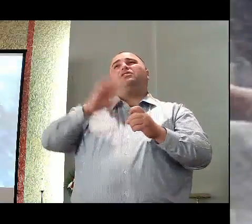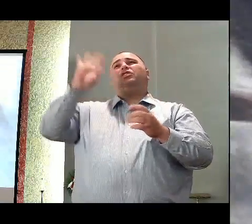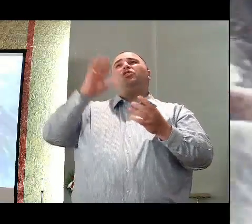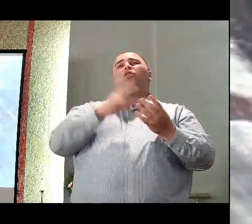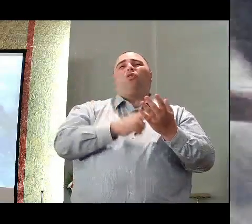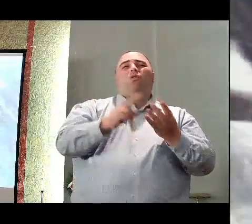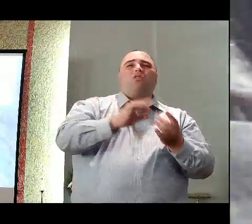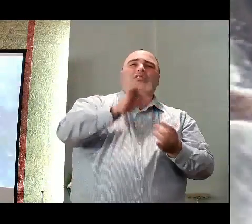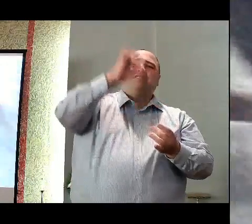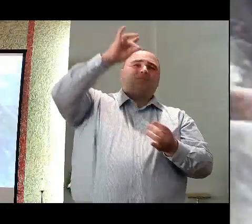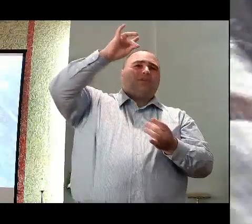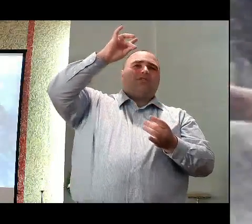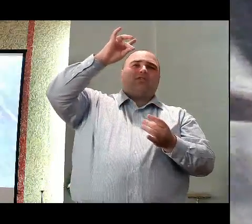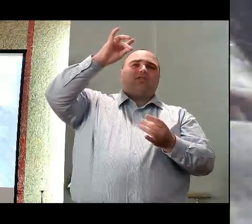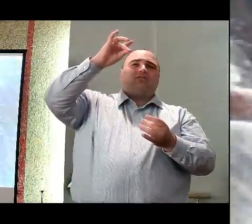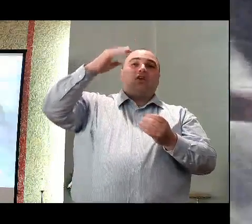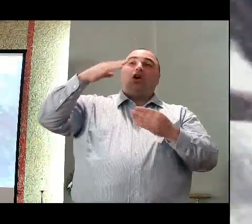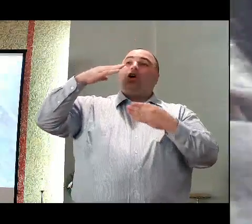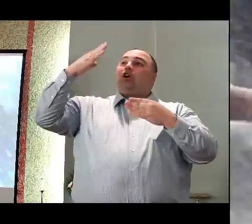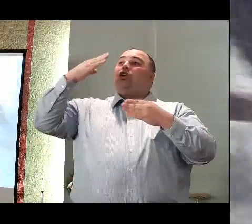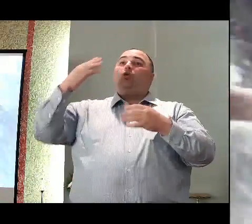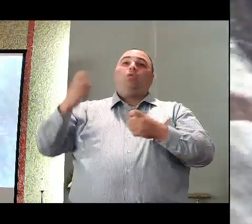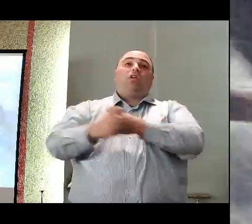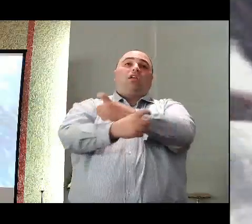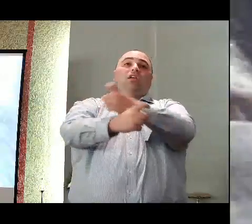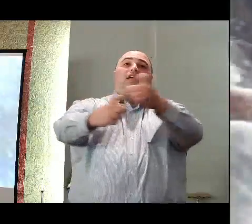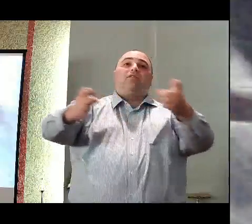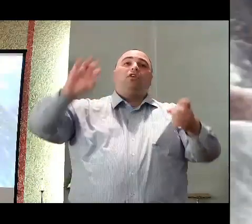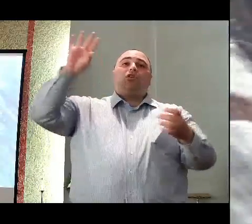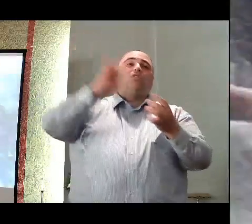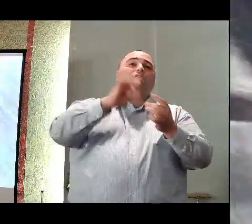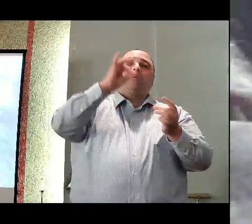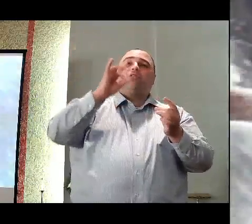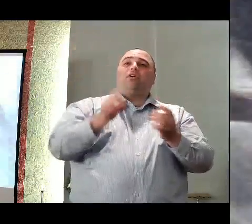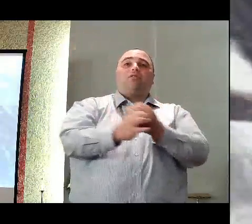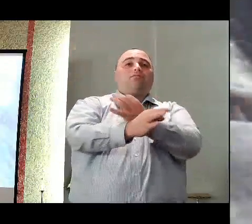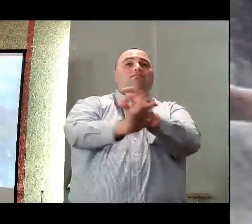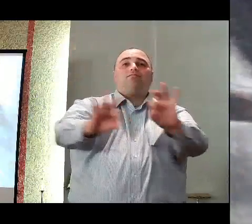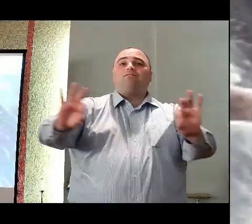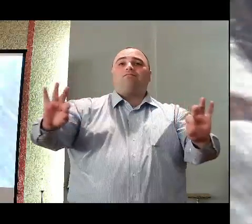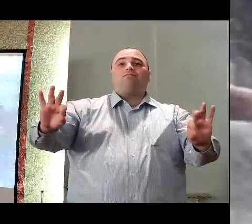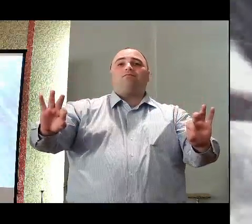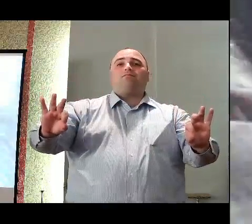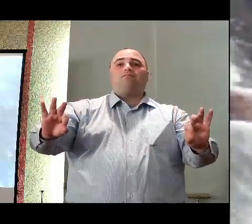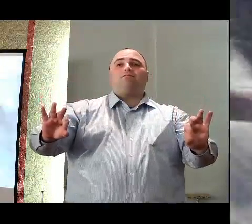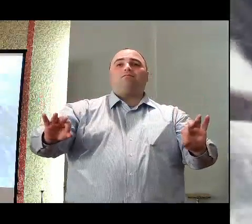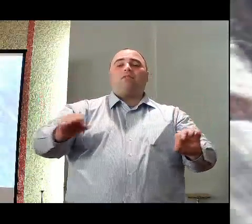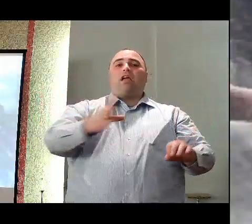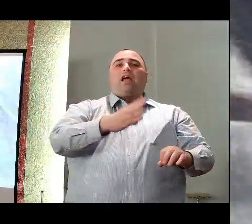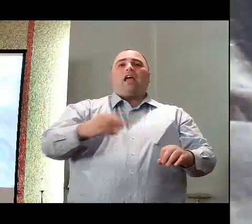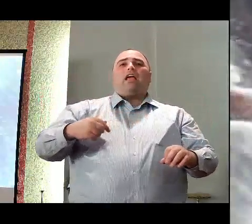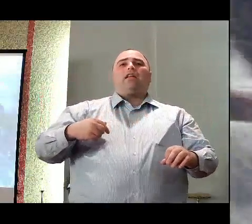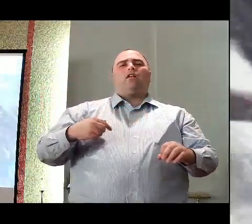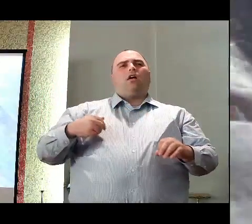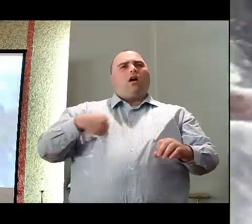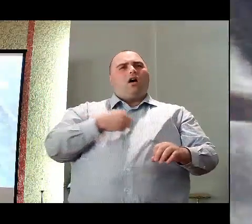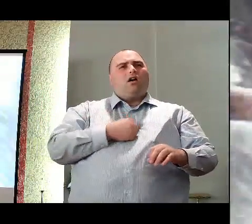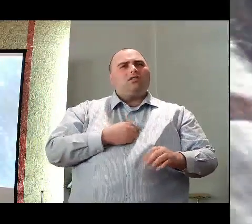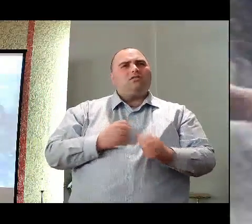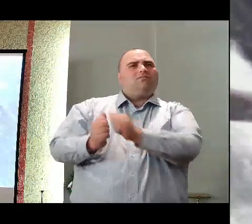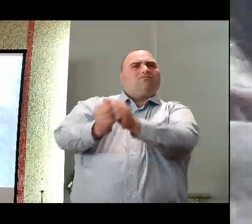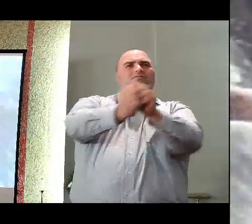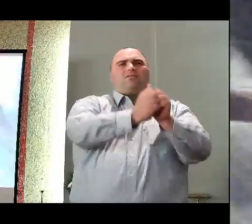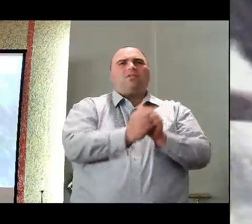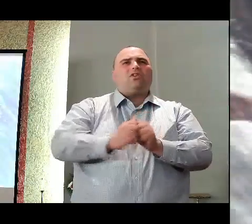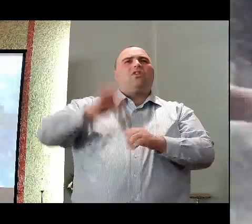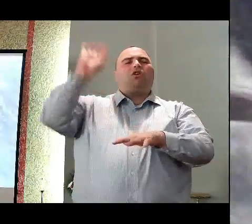to anyone who asks to drink freely from your fountain of life. And Father, as your church, we want to